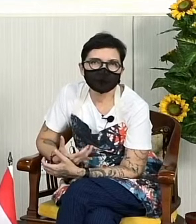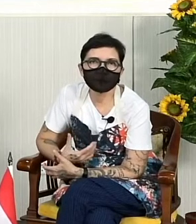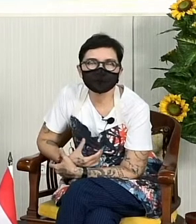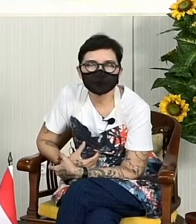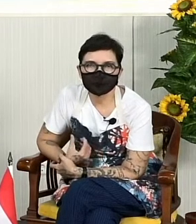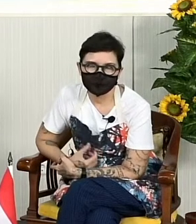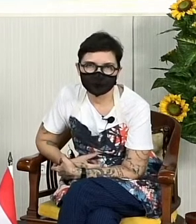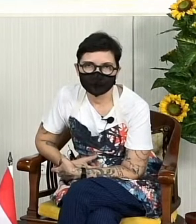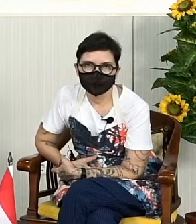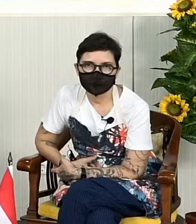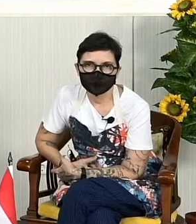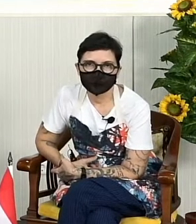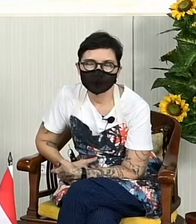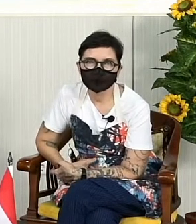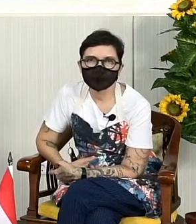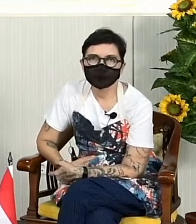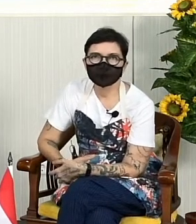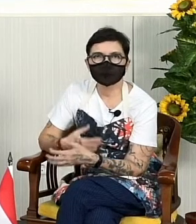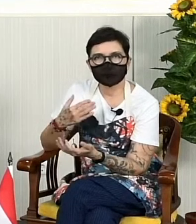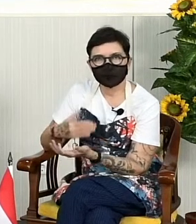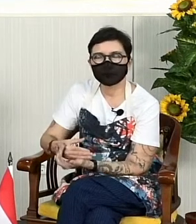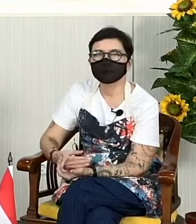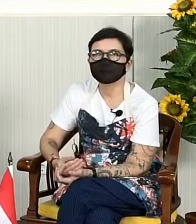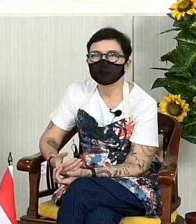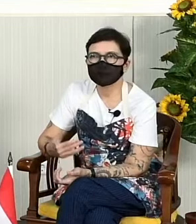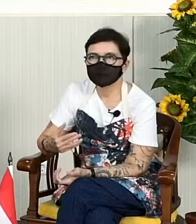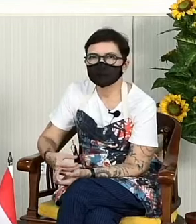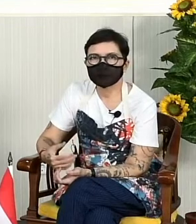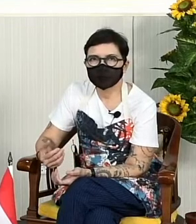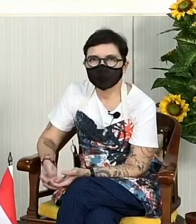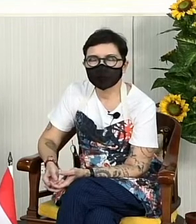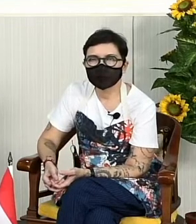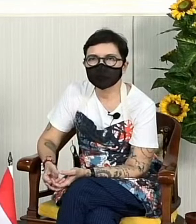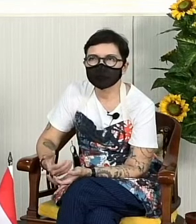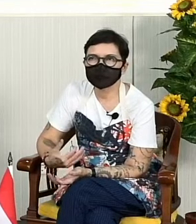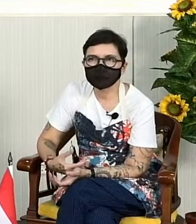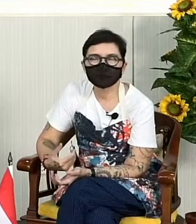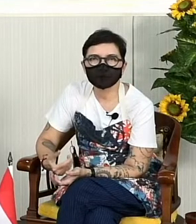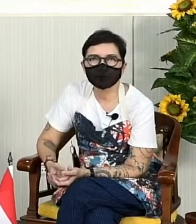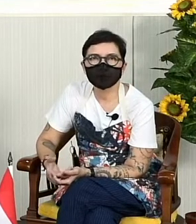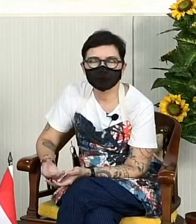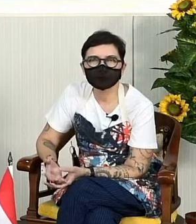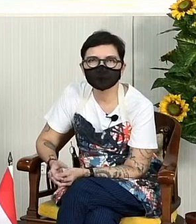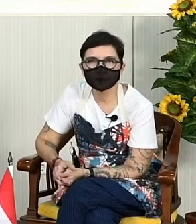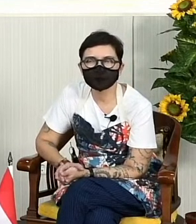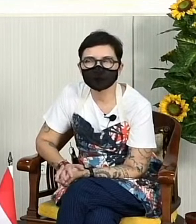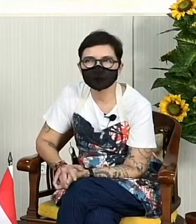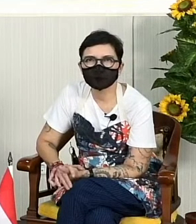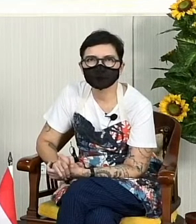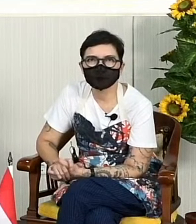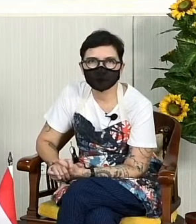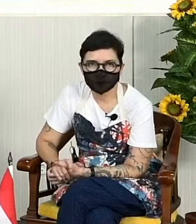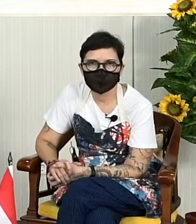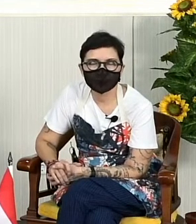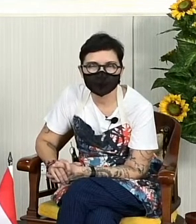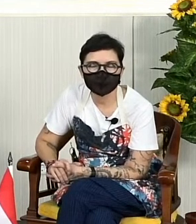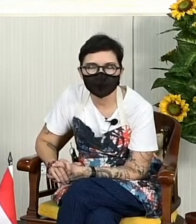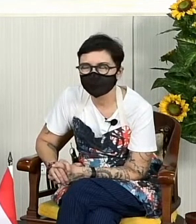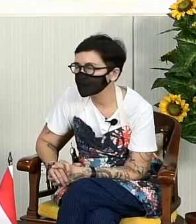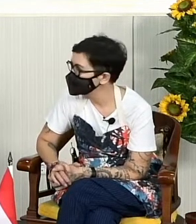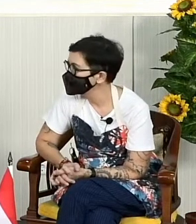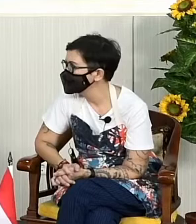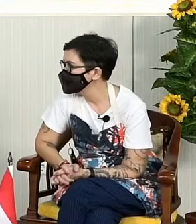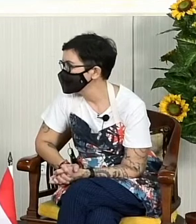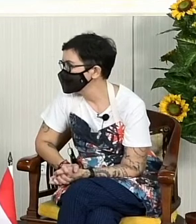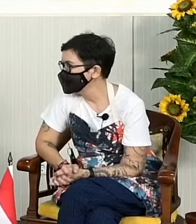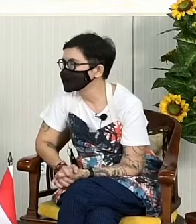Every day we feel different. Okay, so live for the day and just being mindful of your choices in